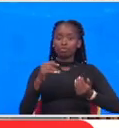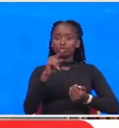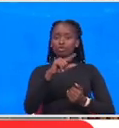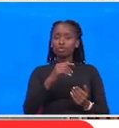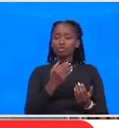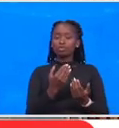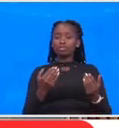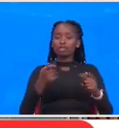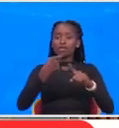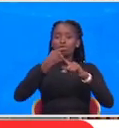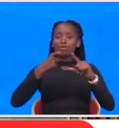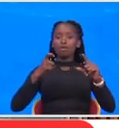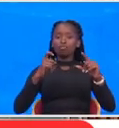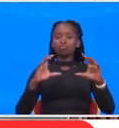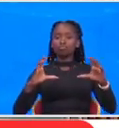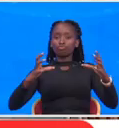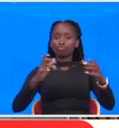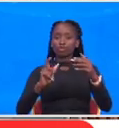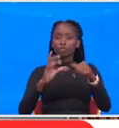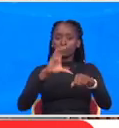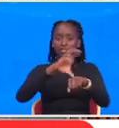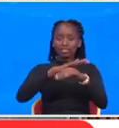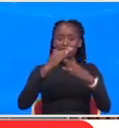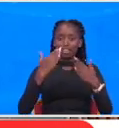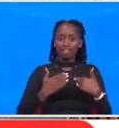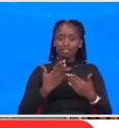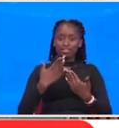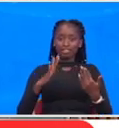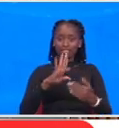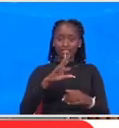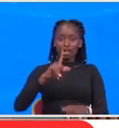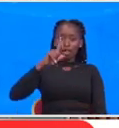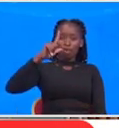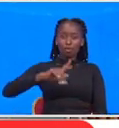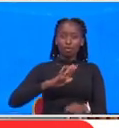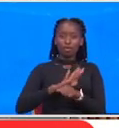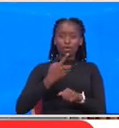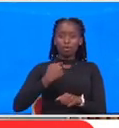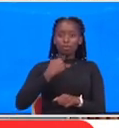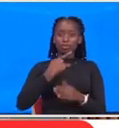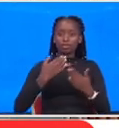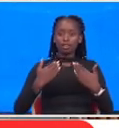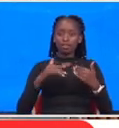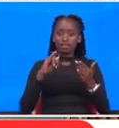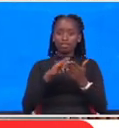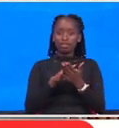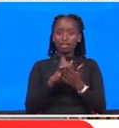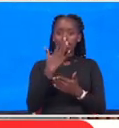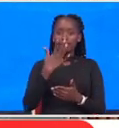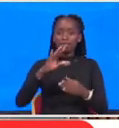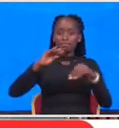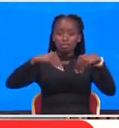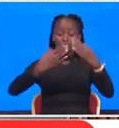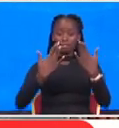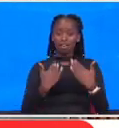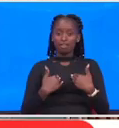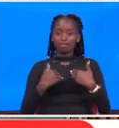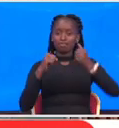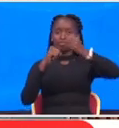jamii ambayo mapato yao iko chini, tumesema hawa watoto watapatiwa